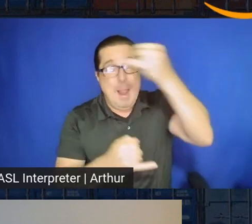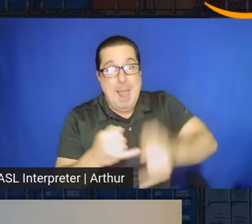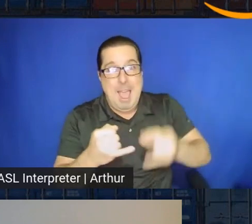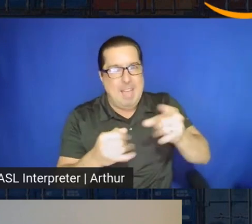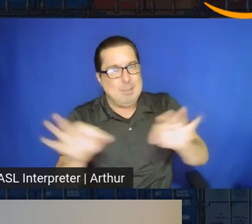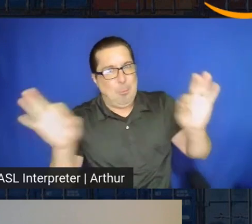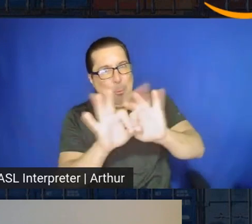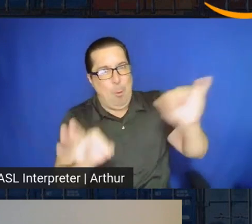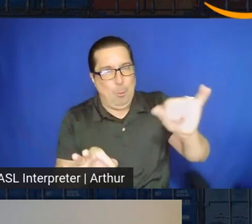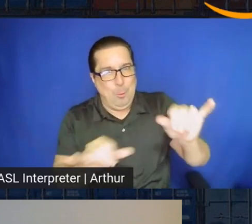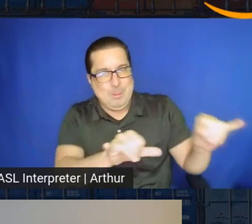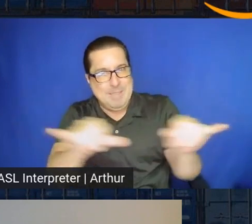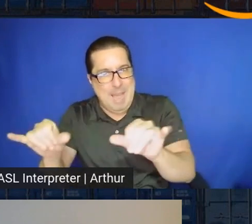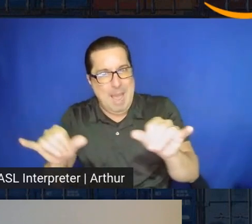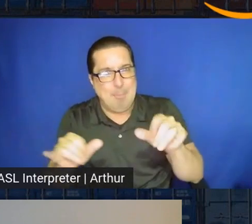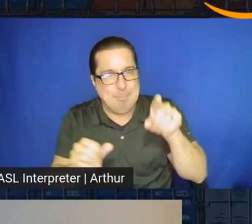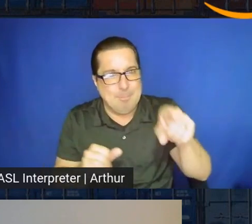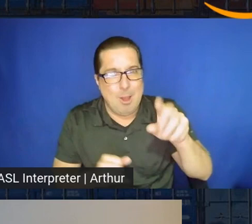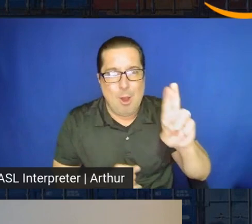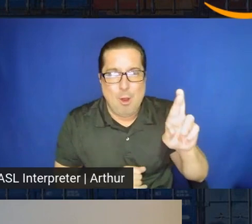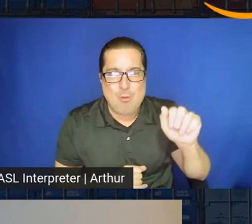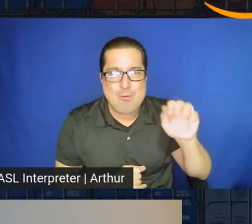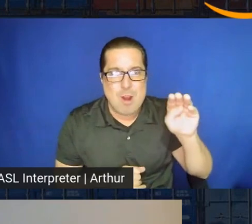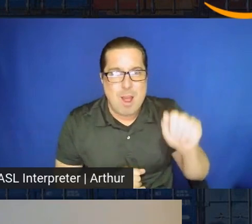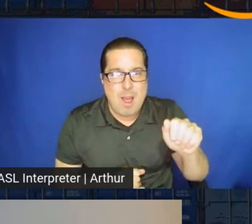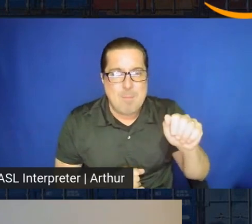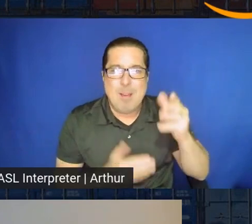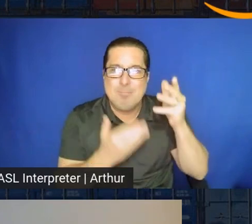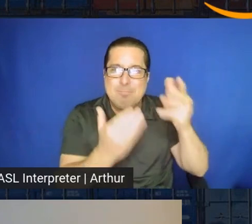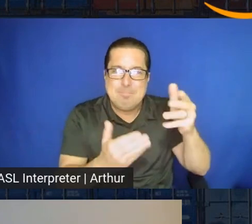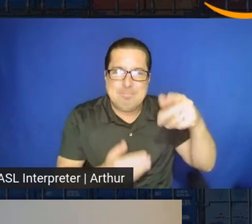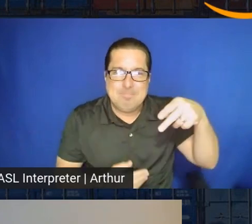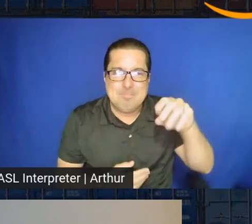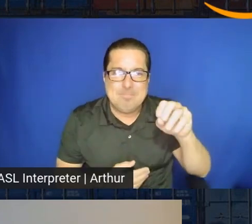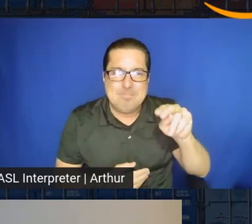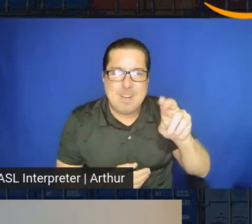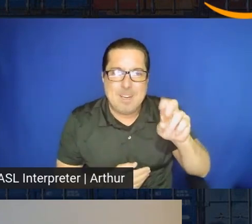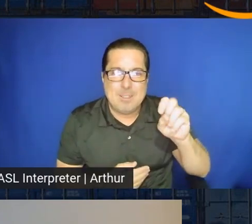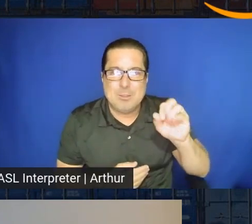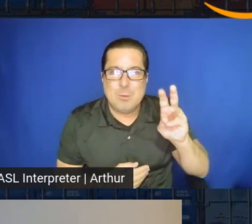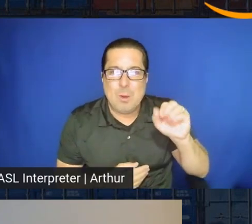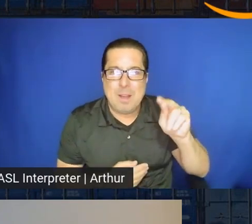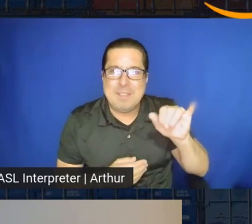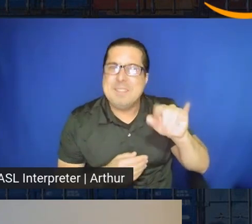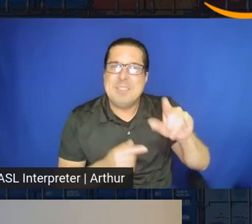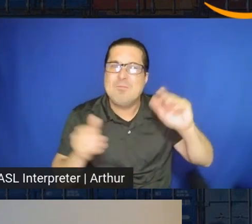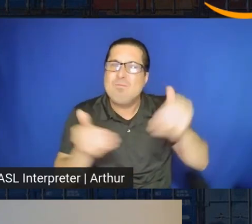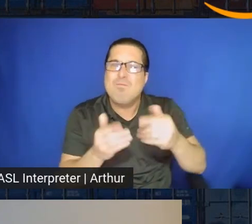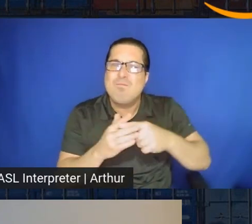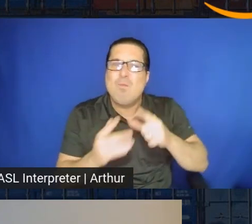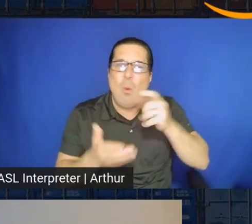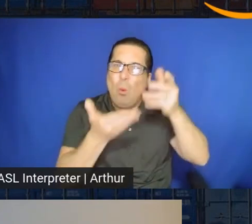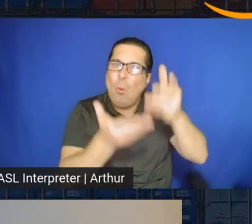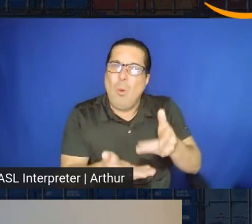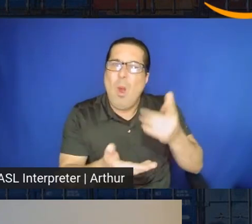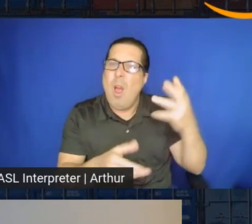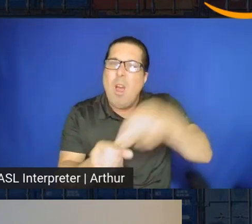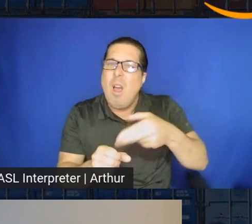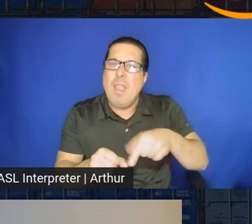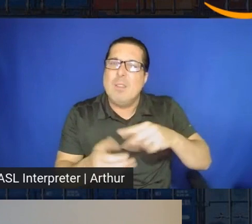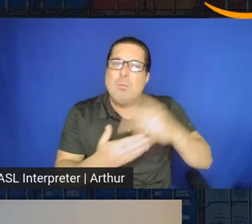of our session today, Rama. Please take a second to introduce yourself and tell us what brought you to this project. What do you work